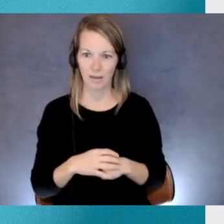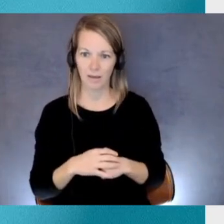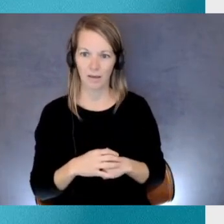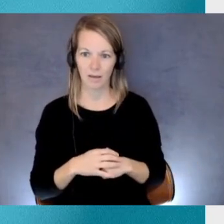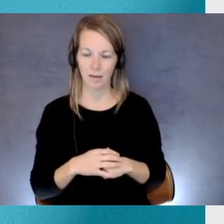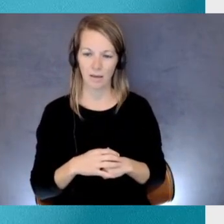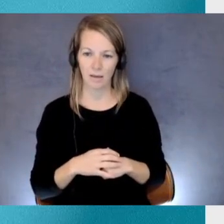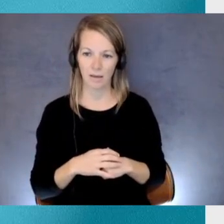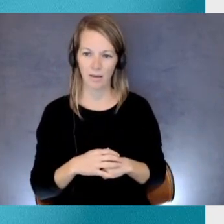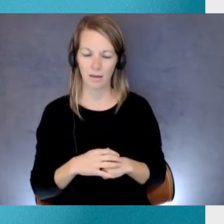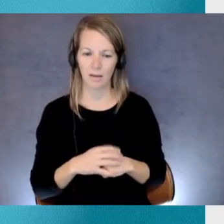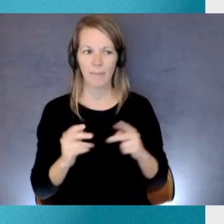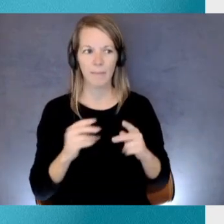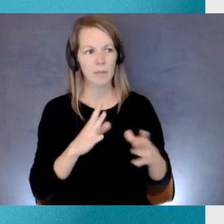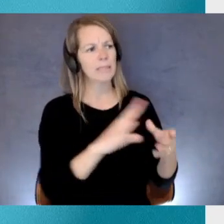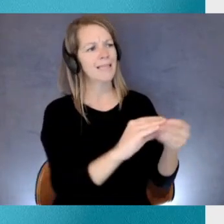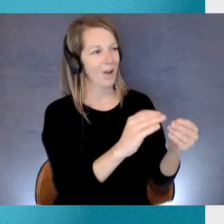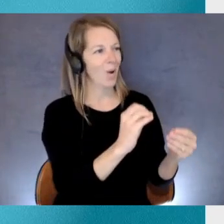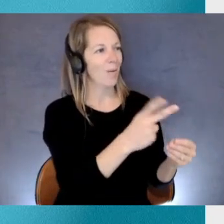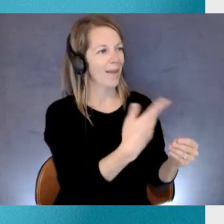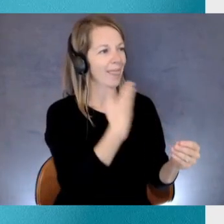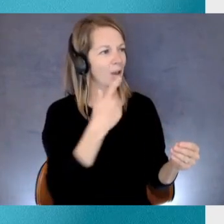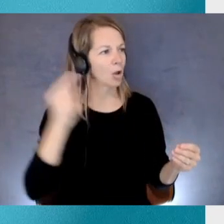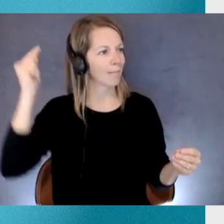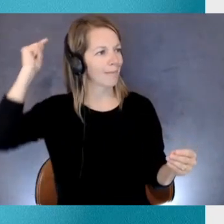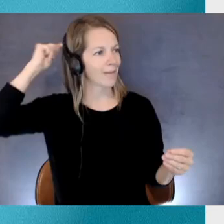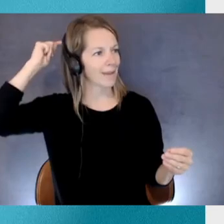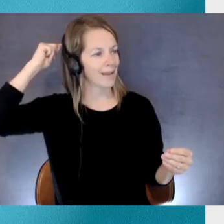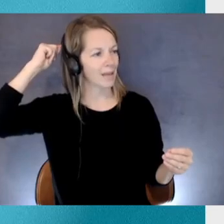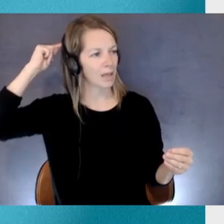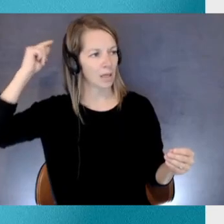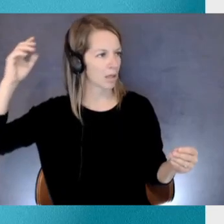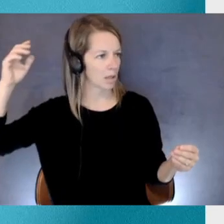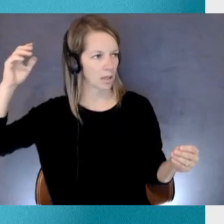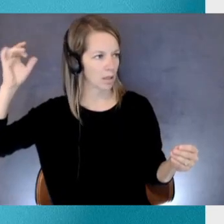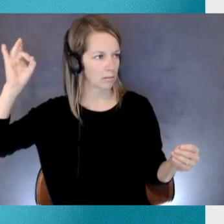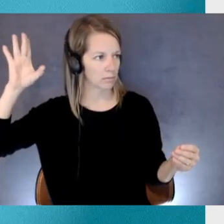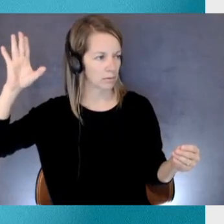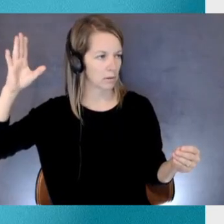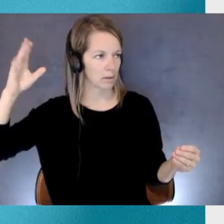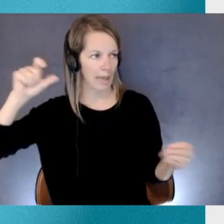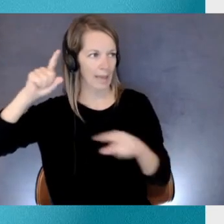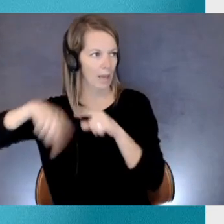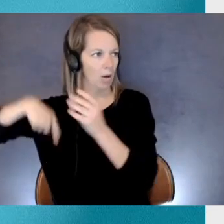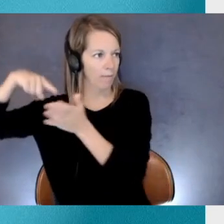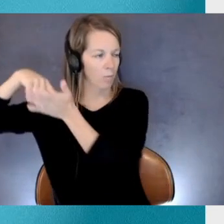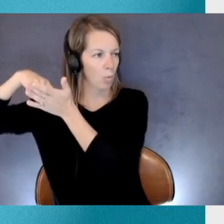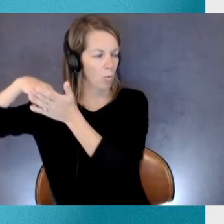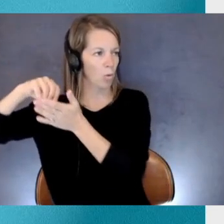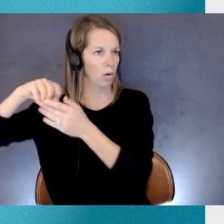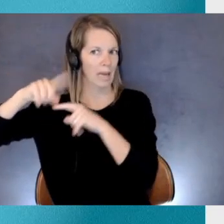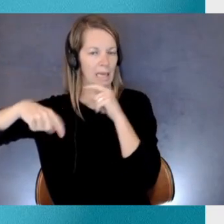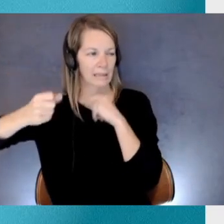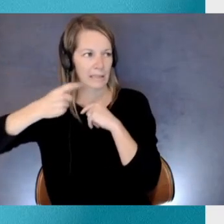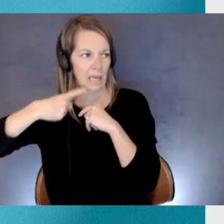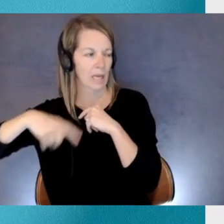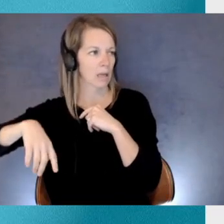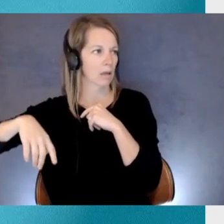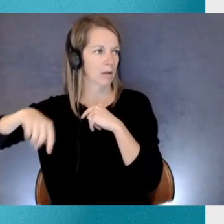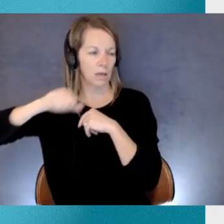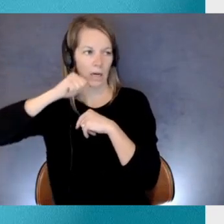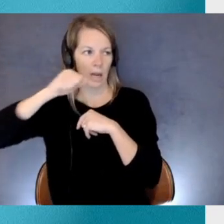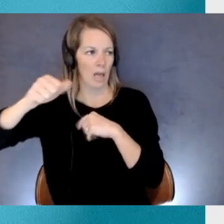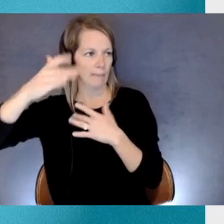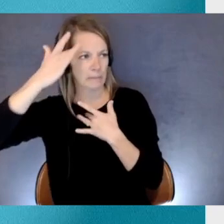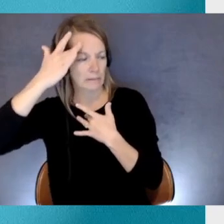People say like, okay, thank you, but really they're thinking, I don't even know if I can afford these. I don't know if I can take these. I don't know if these are going to make me